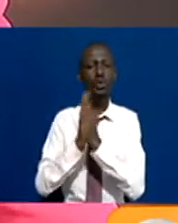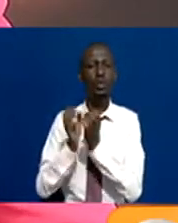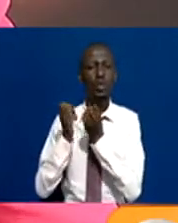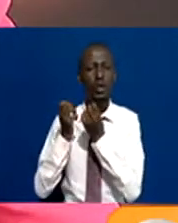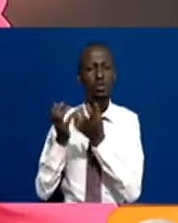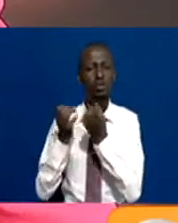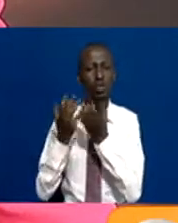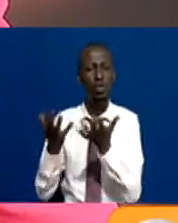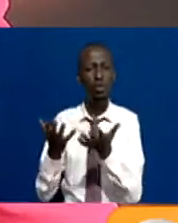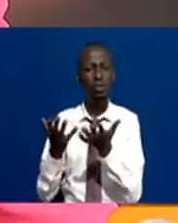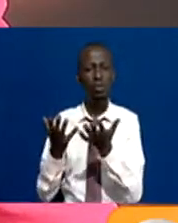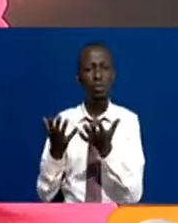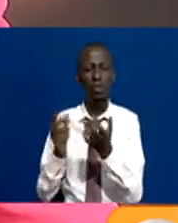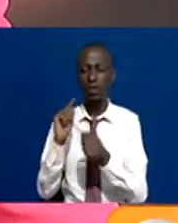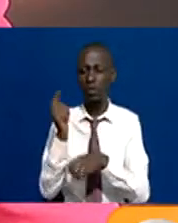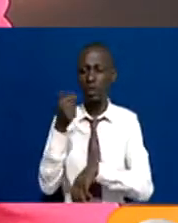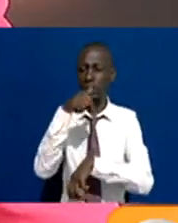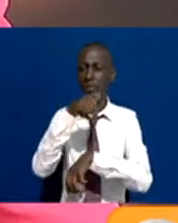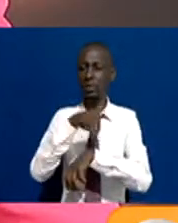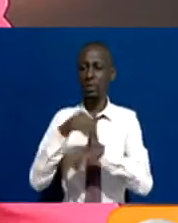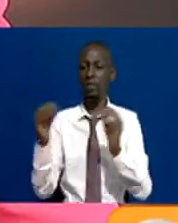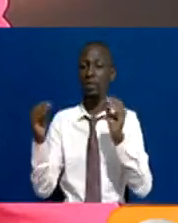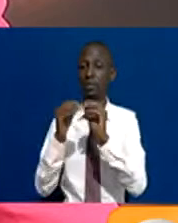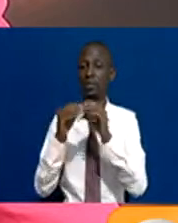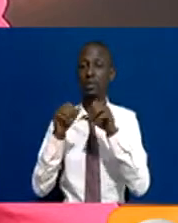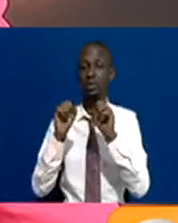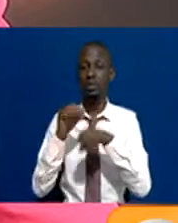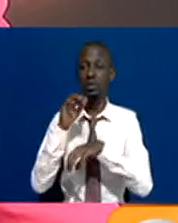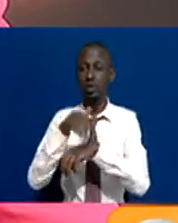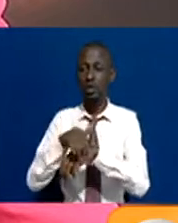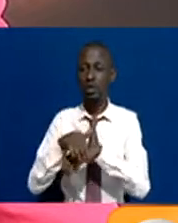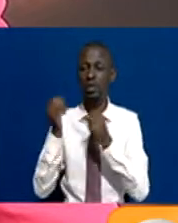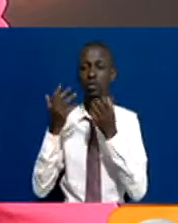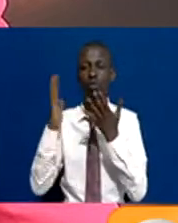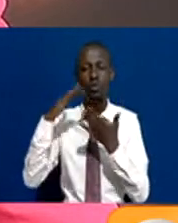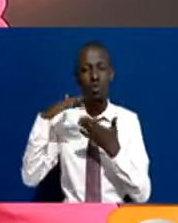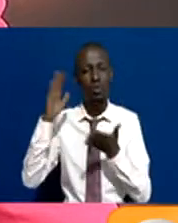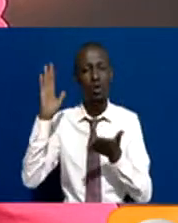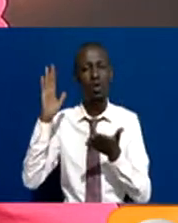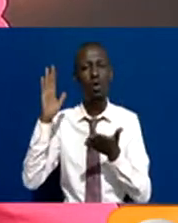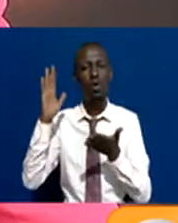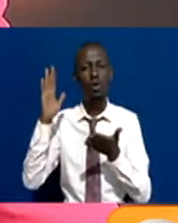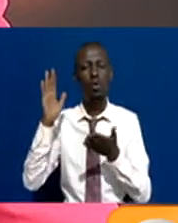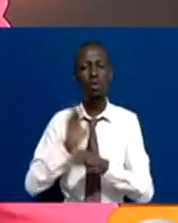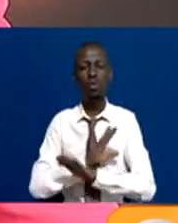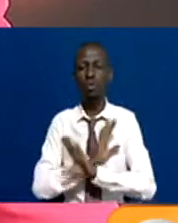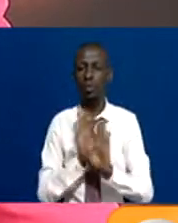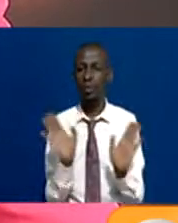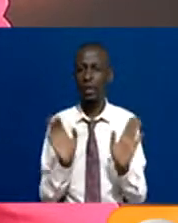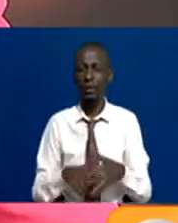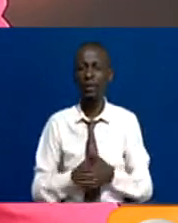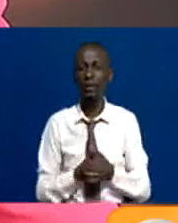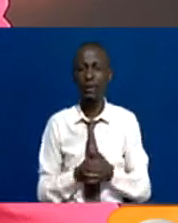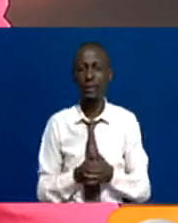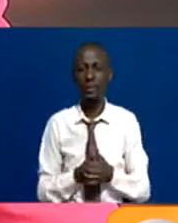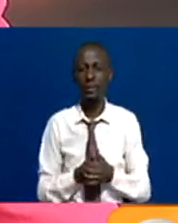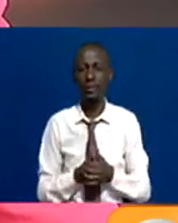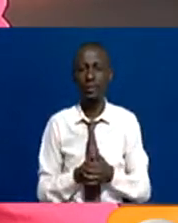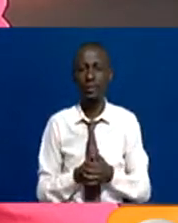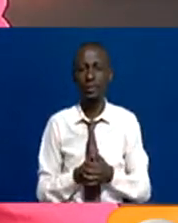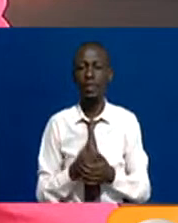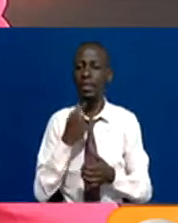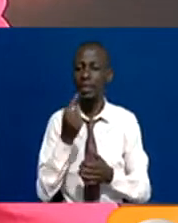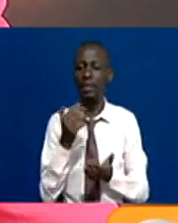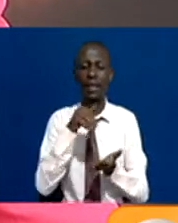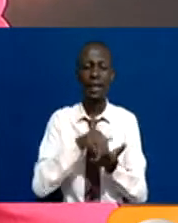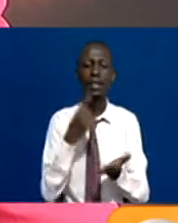at the first contact point, we can collect as much information as possible? I don't have to keep